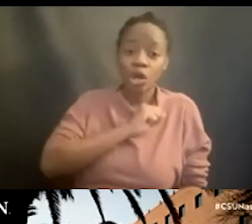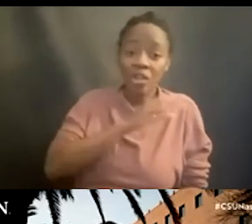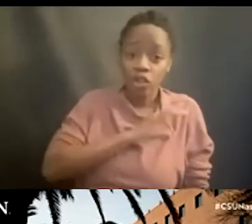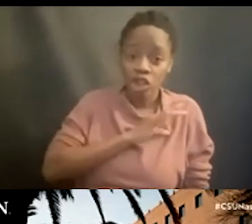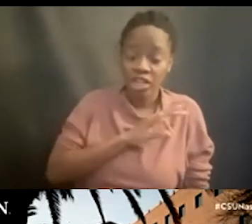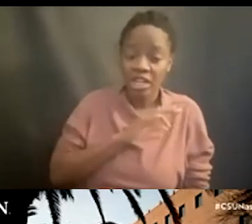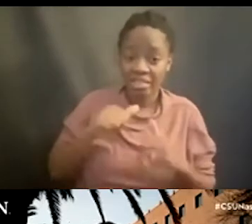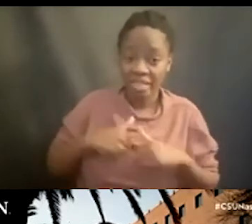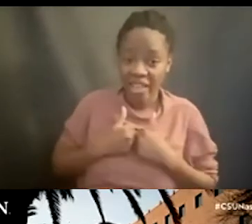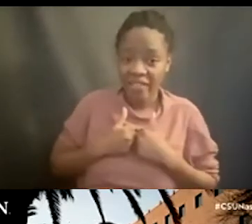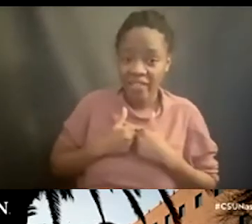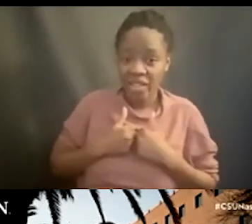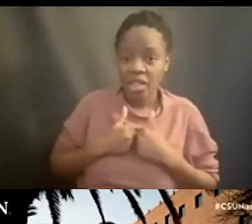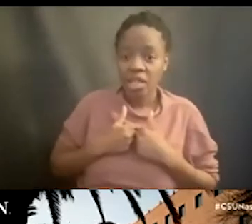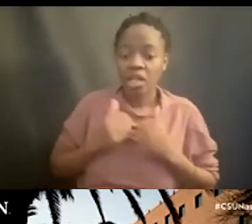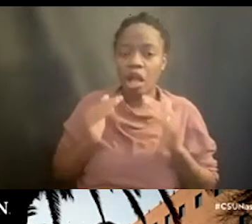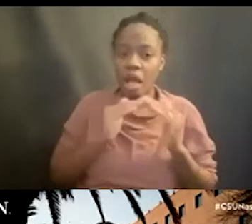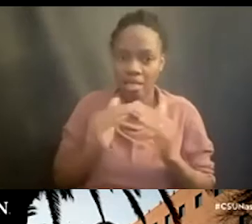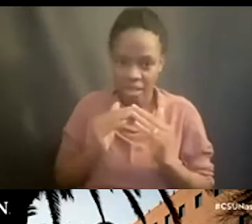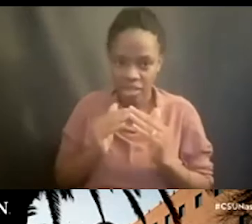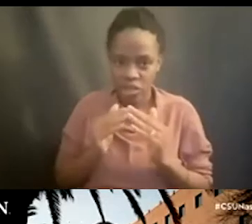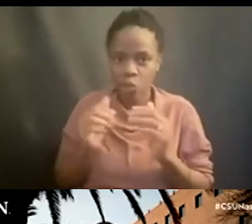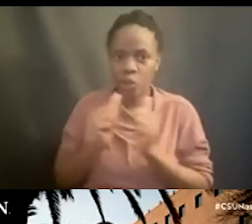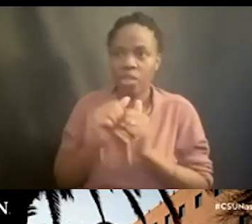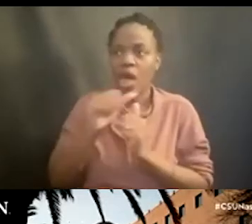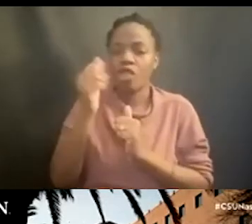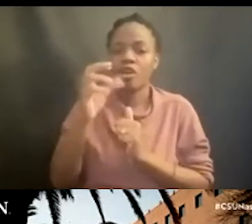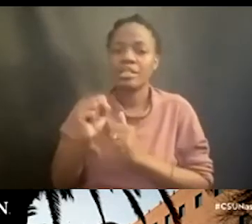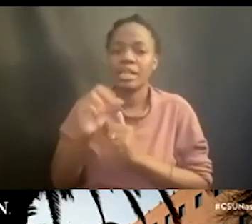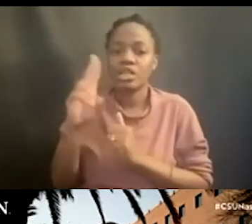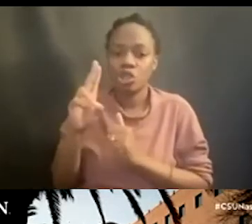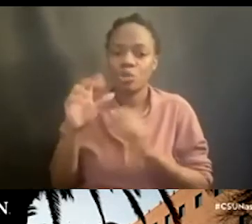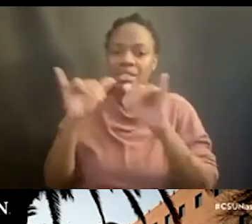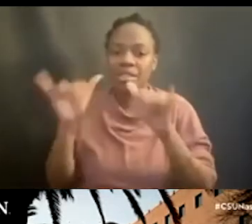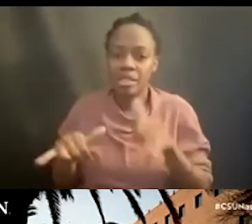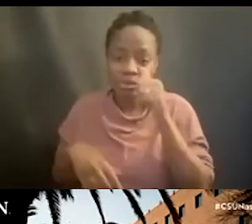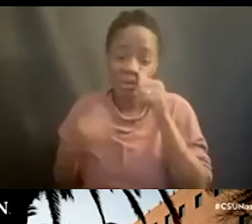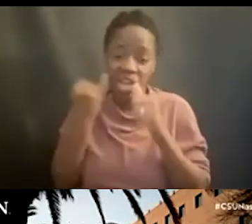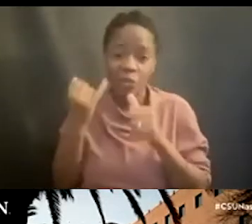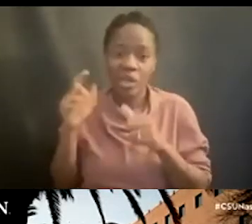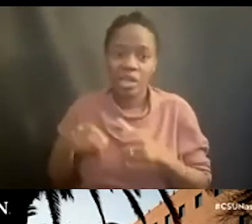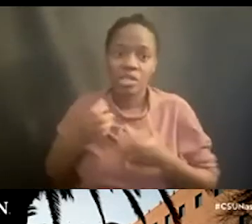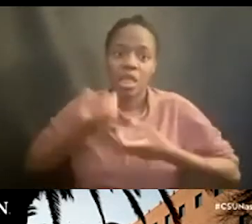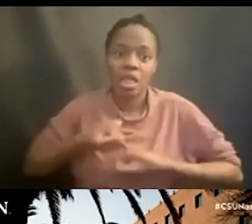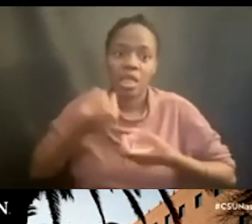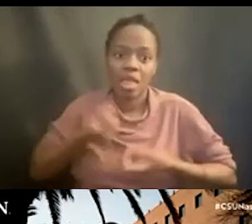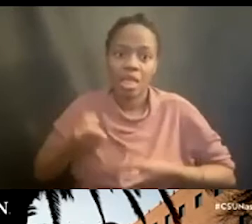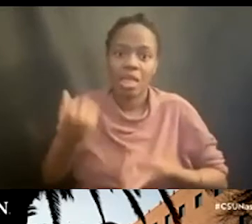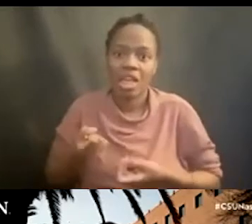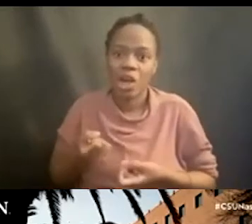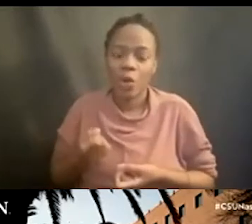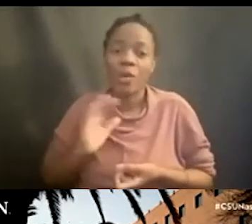colleagues within the rest of the CSU system. So whenever we need to vent to each other, we do on our own